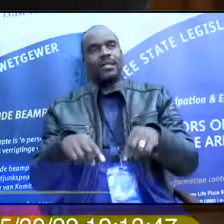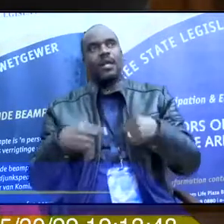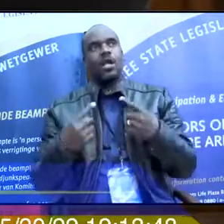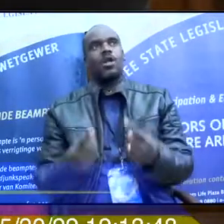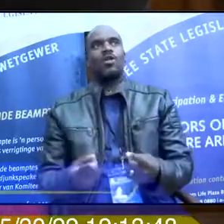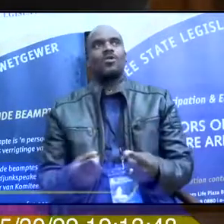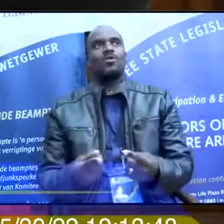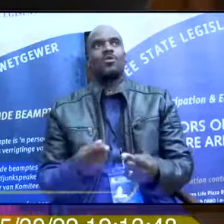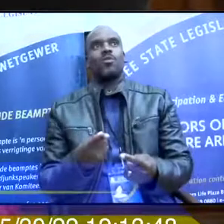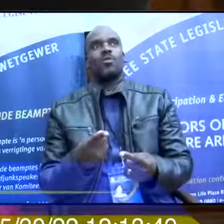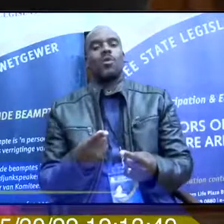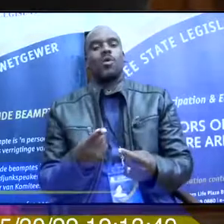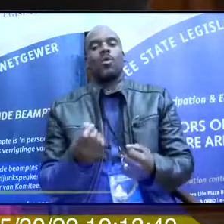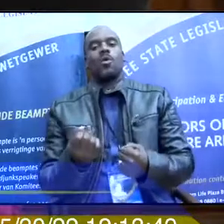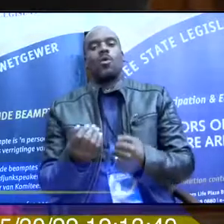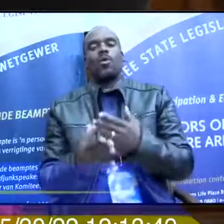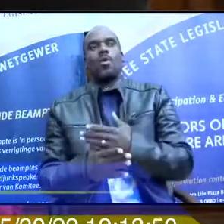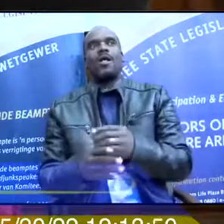things